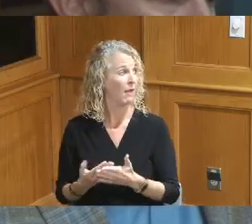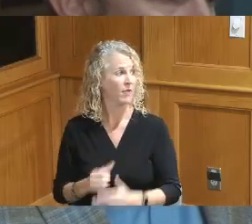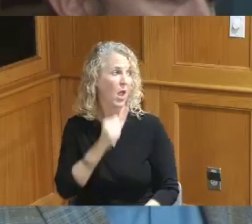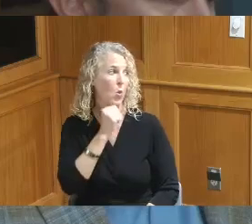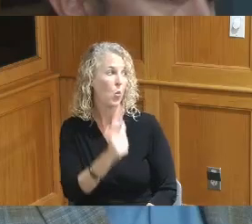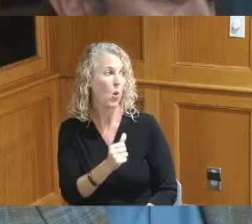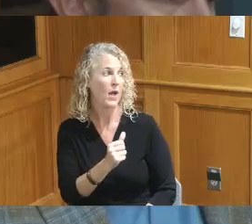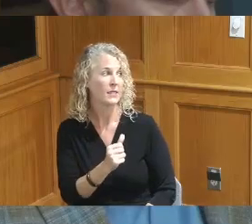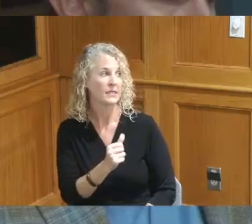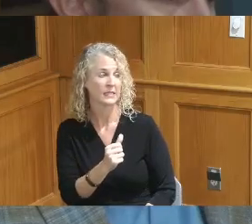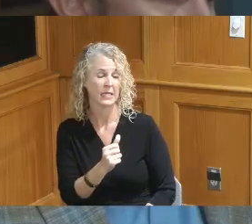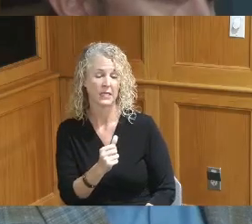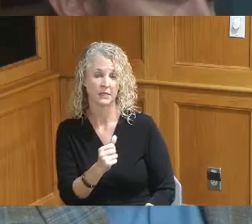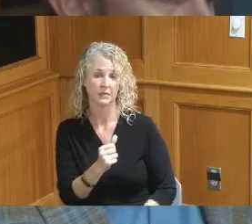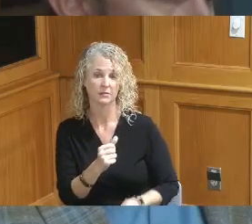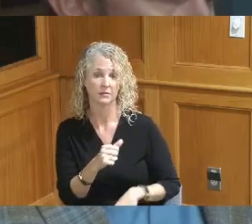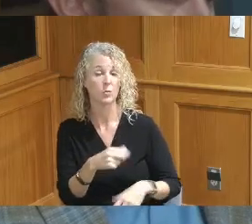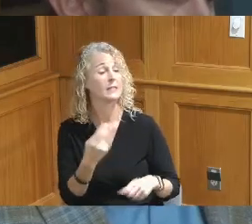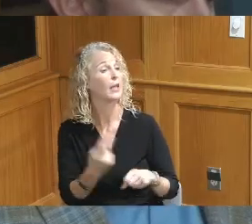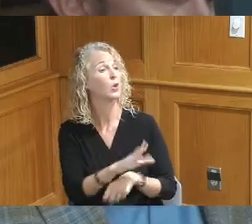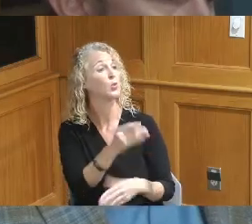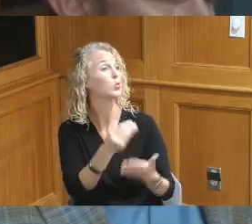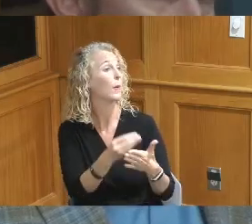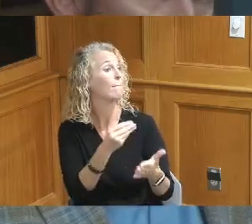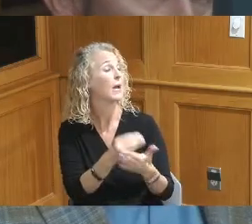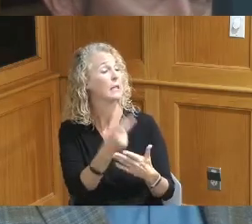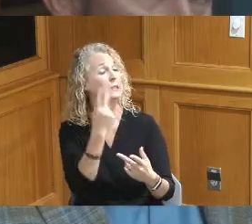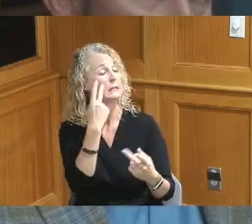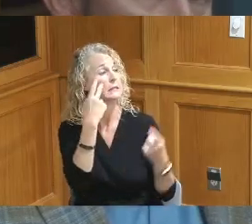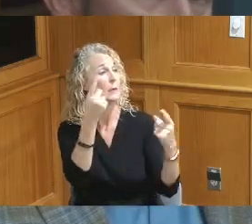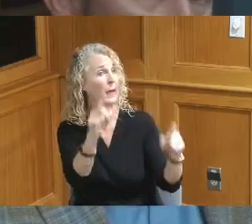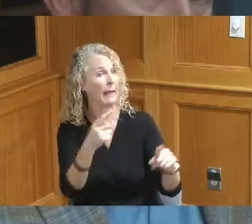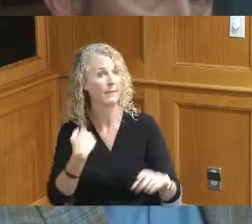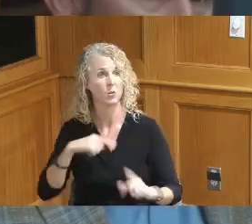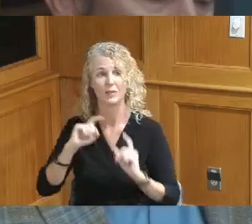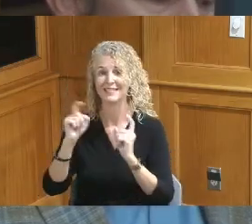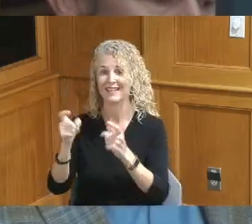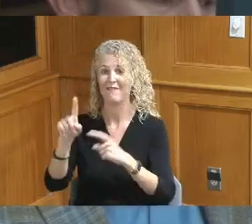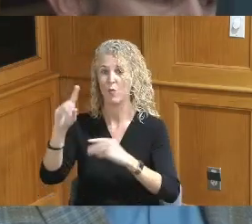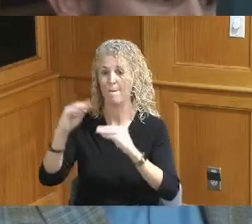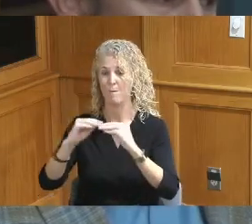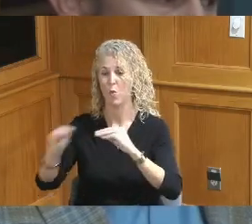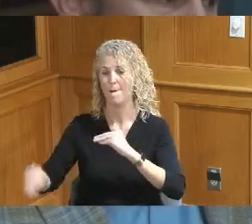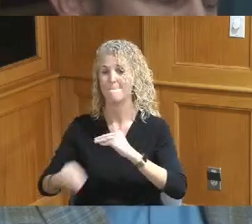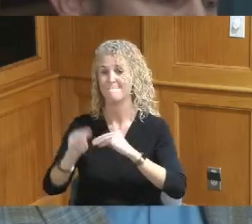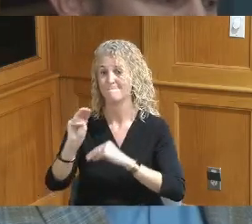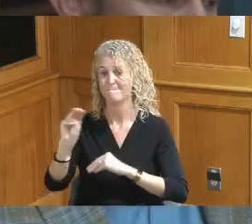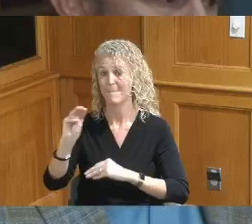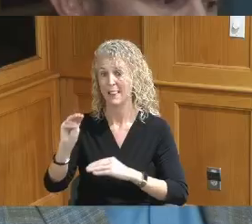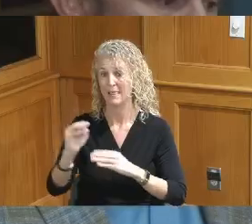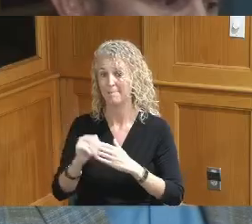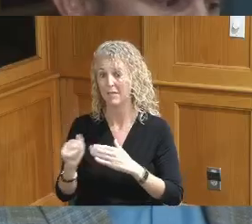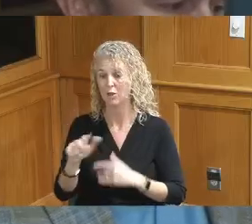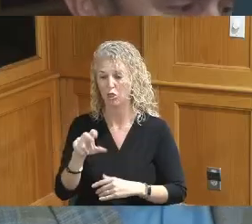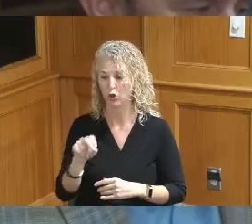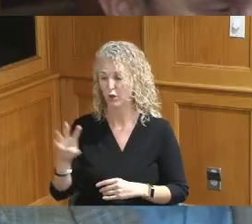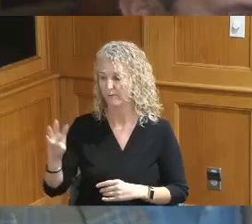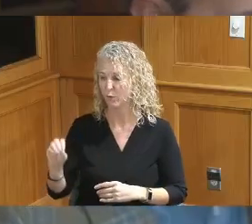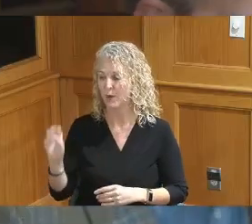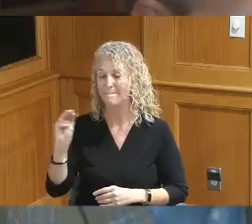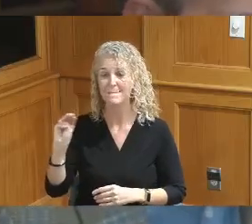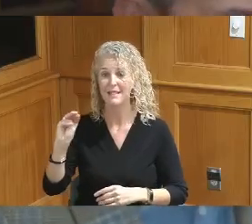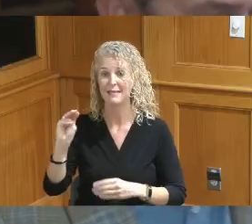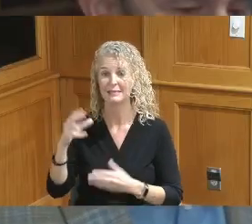all this money, and we said, use the money you already got. Mm-hmm. We had gave you millions, tens and 30, 40